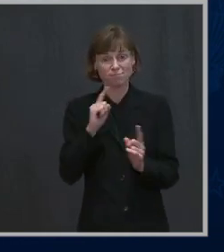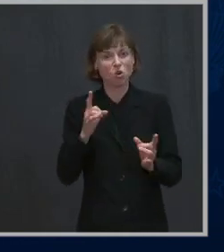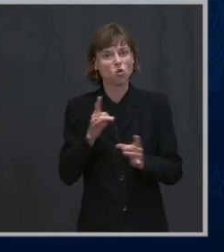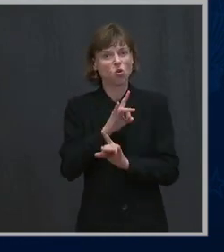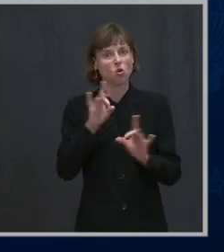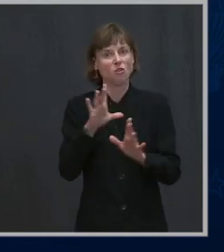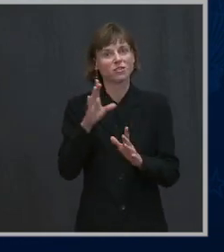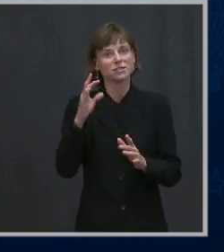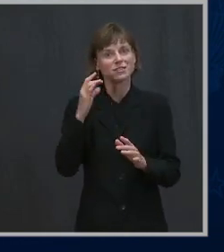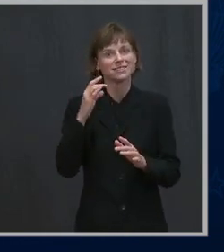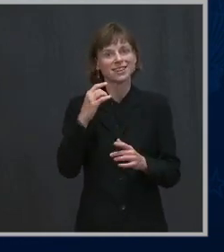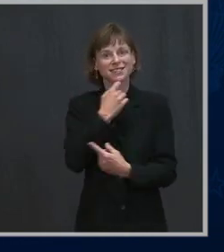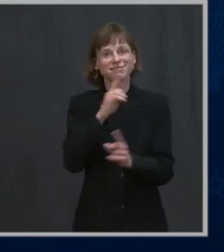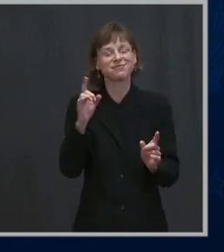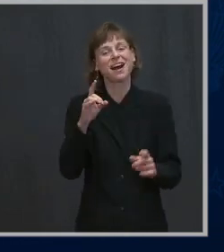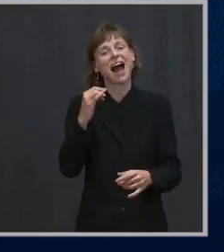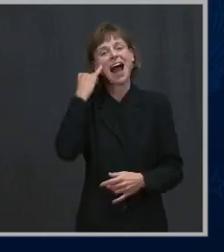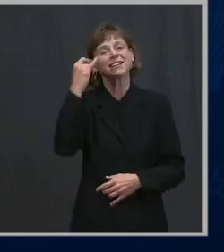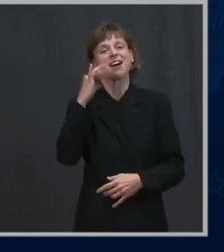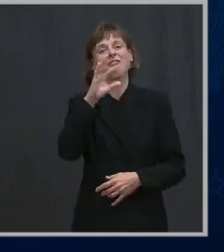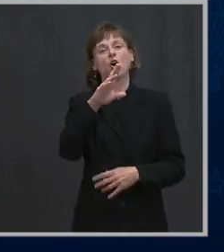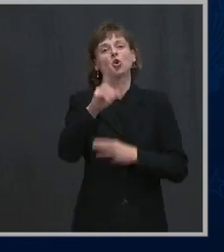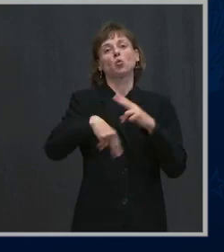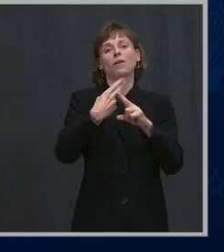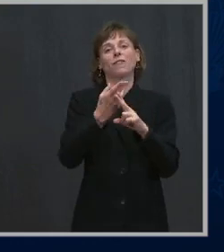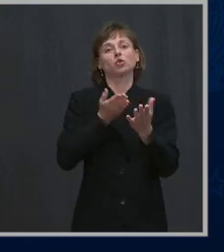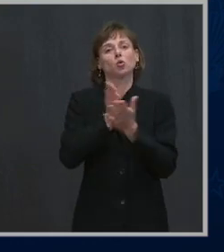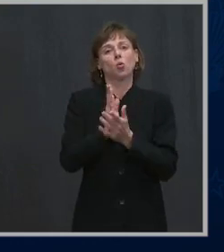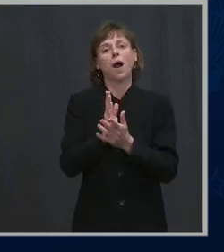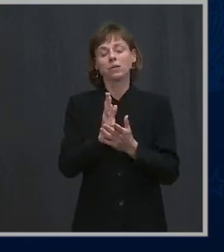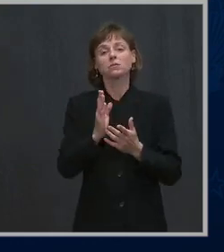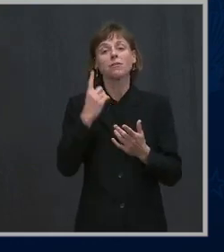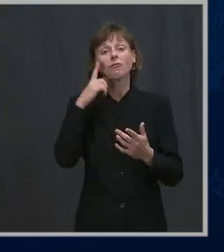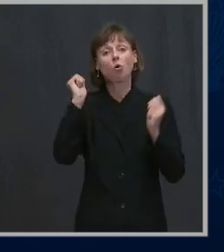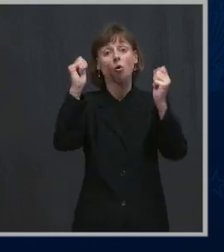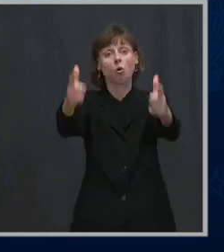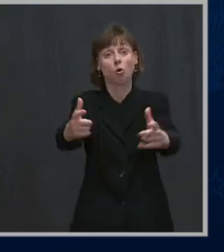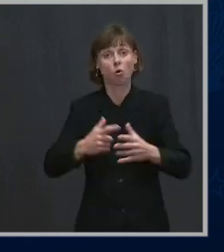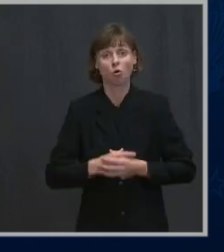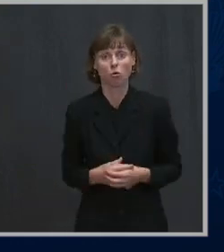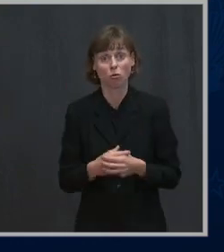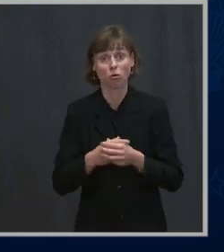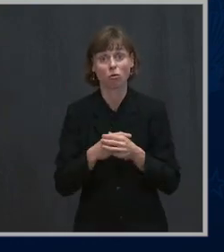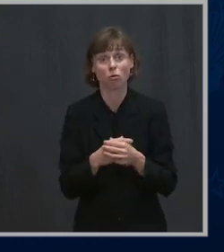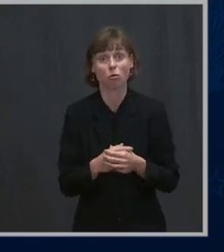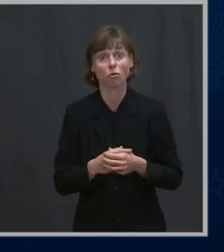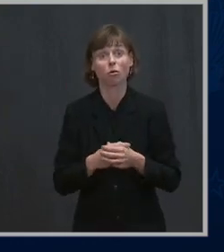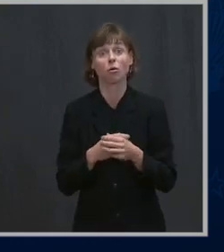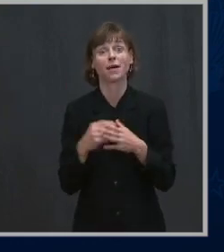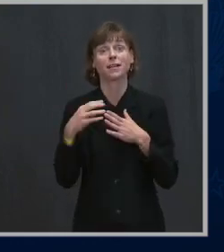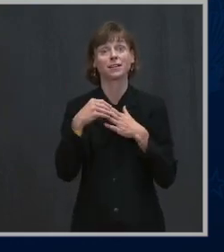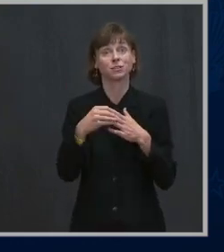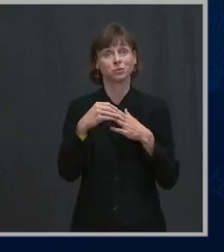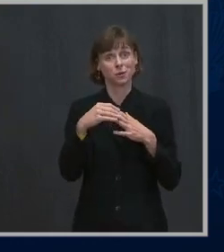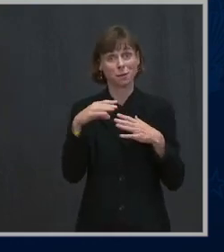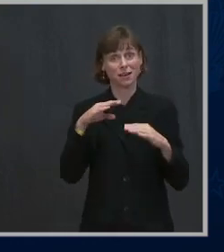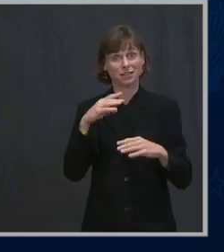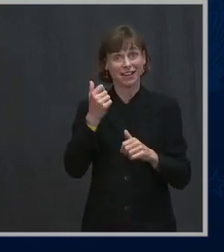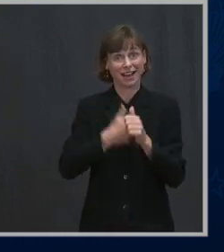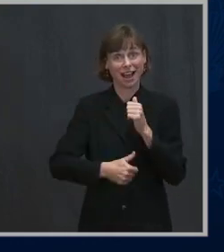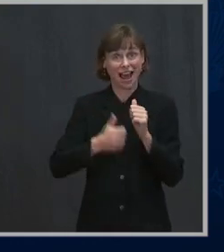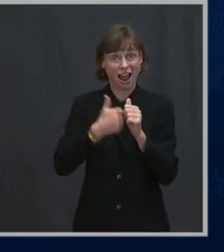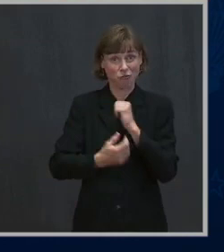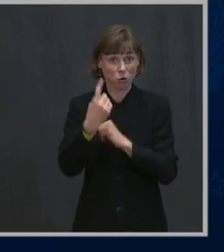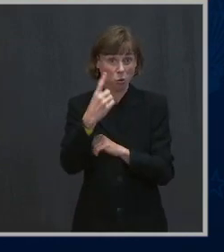of universal rights that belonged to all the leadership of diplomats of every stripe doing the daily